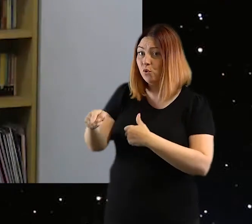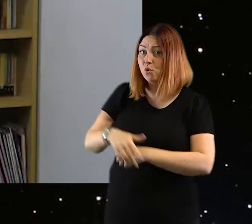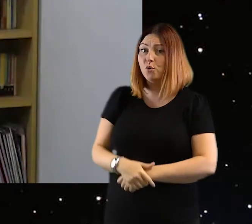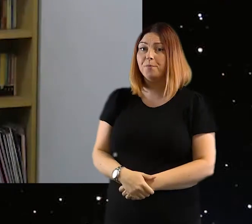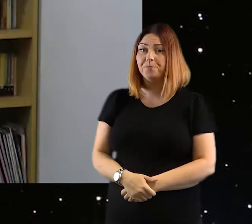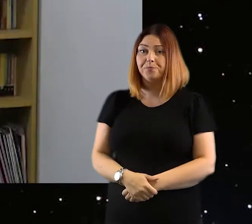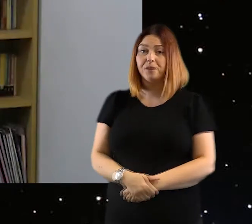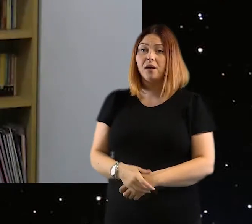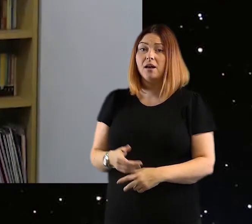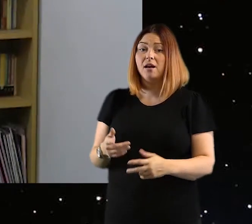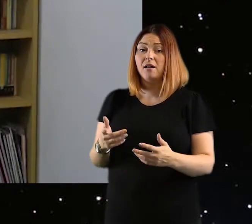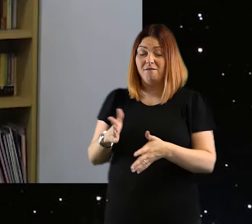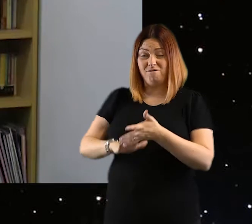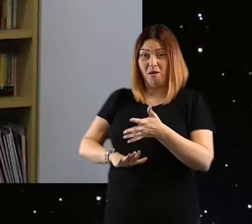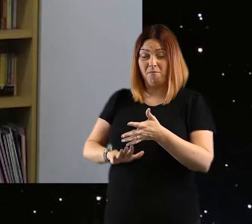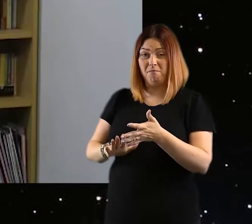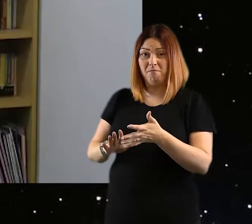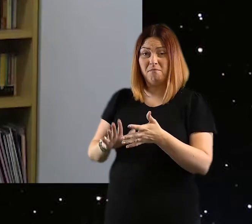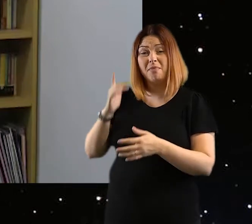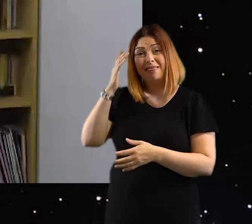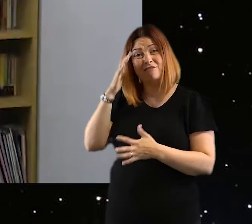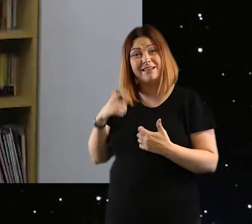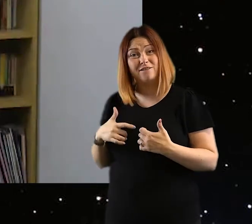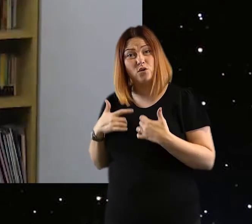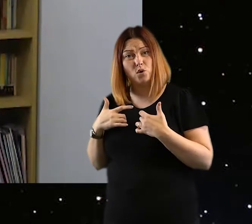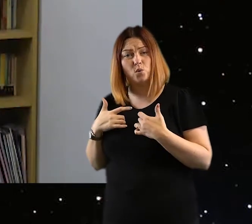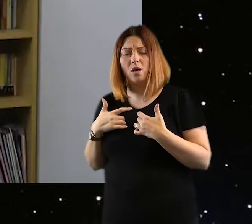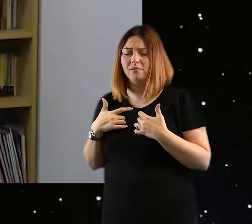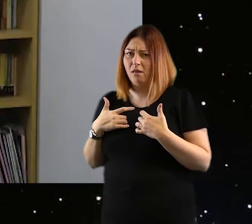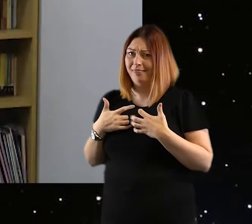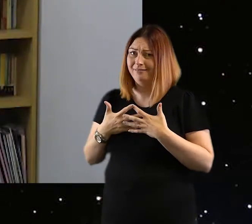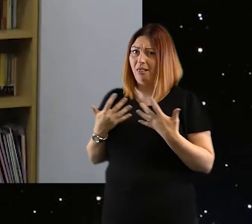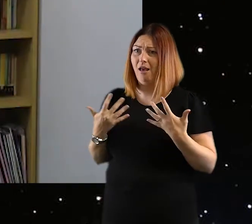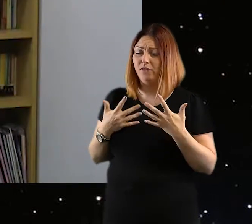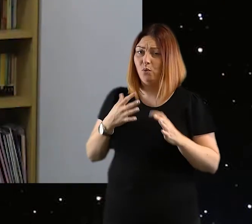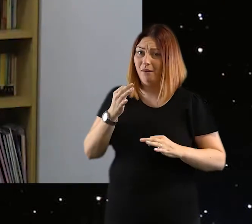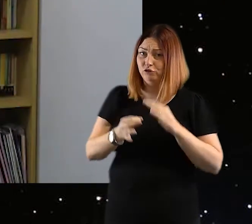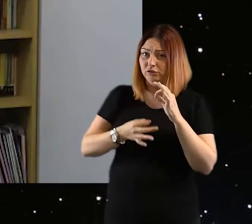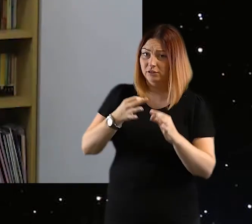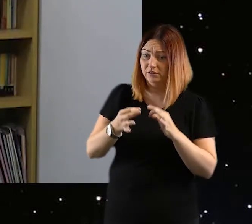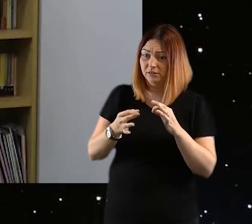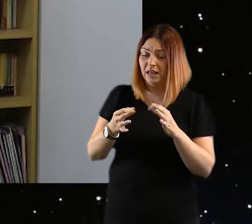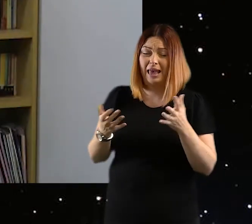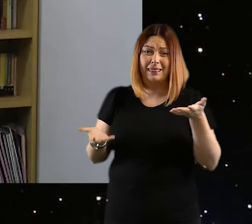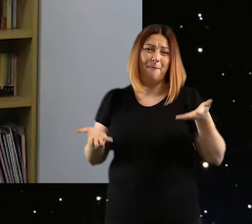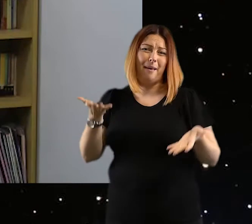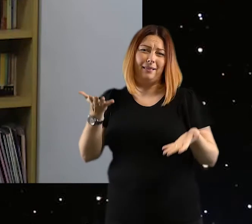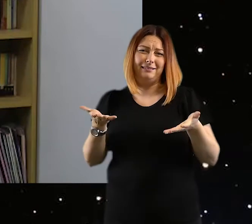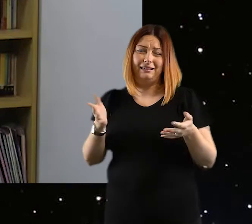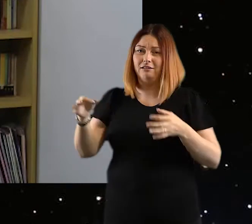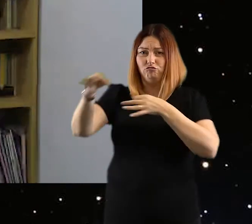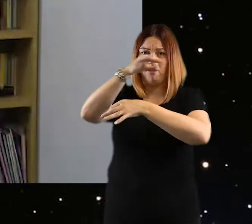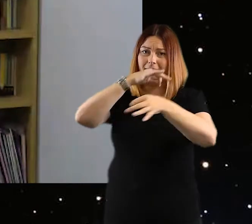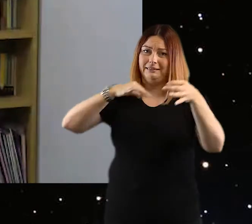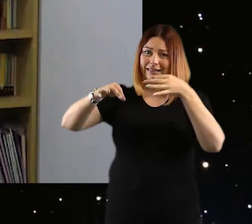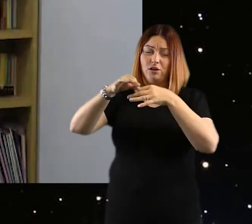for. So from a theoretical point of view, there's a lot of sort of open questions here. Mm-hmm. And the balance always in astronomy and all sciences